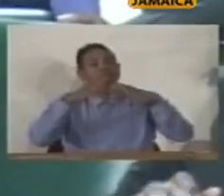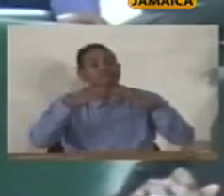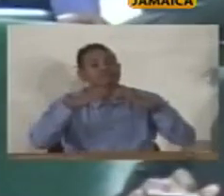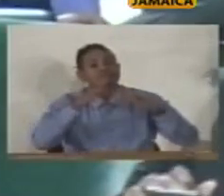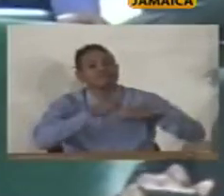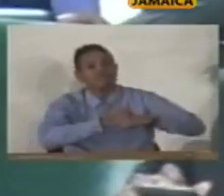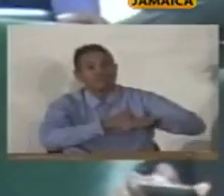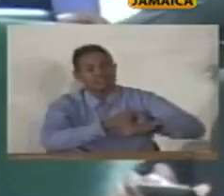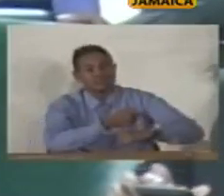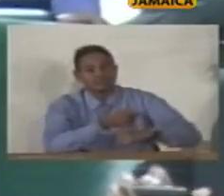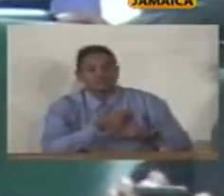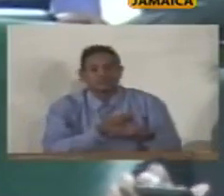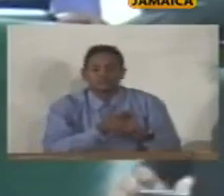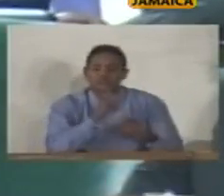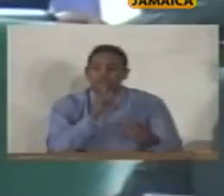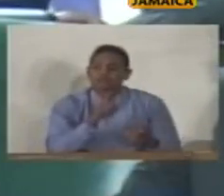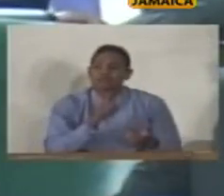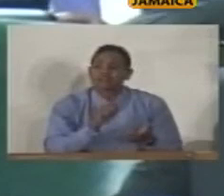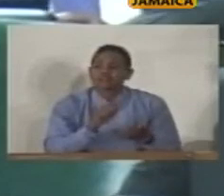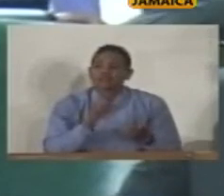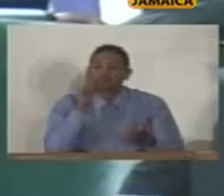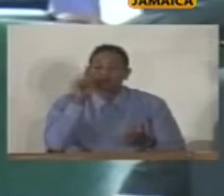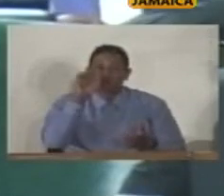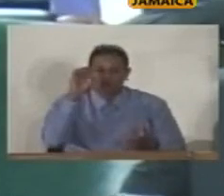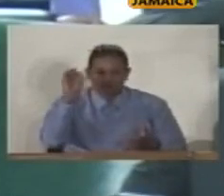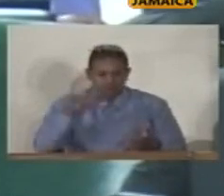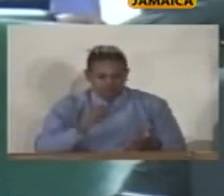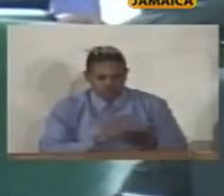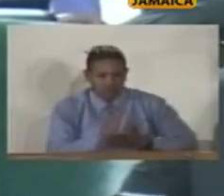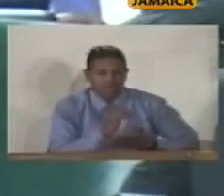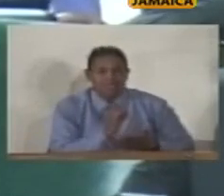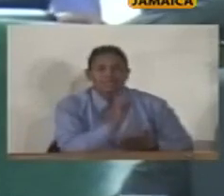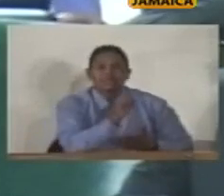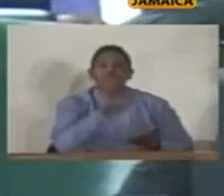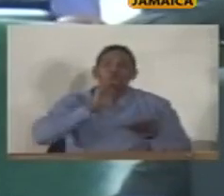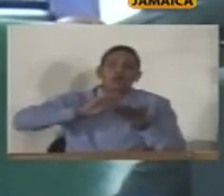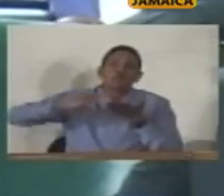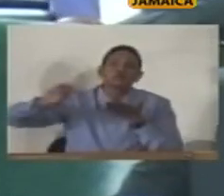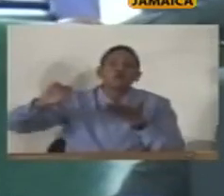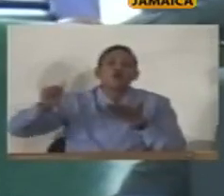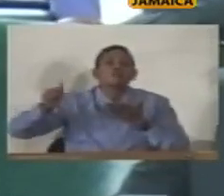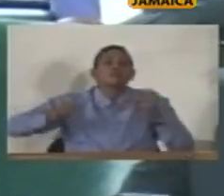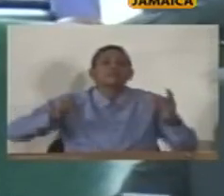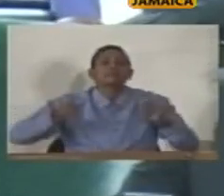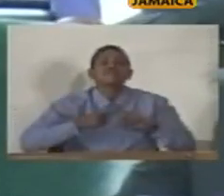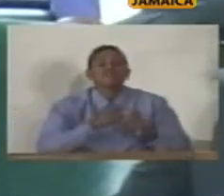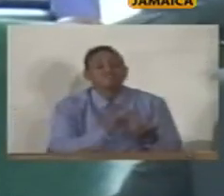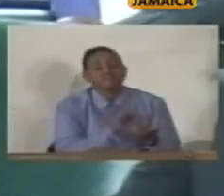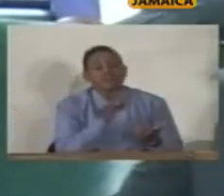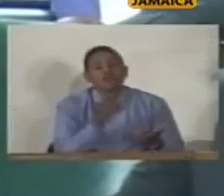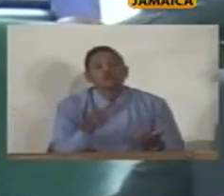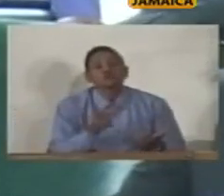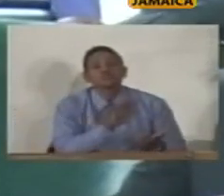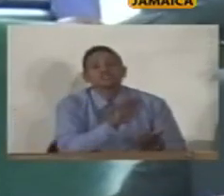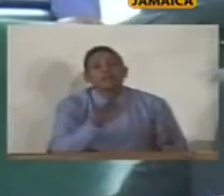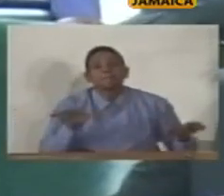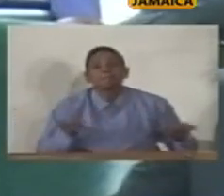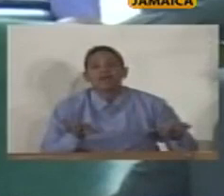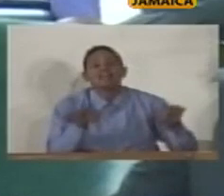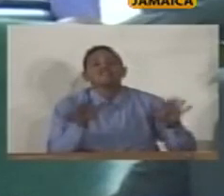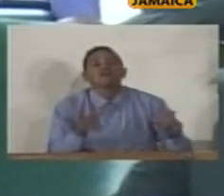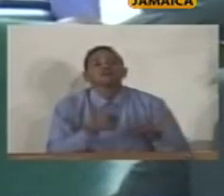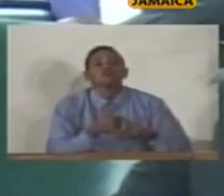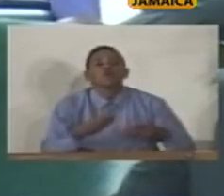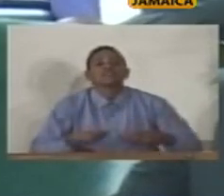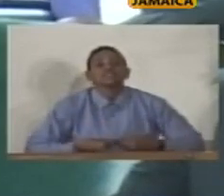The exclusive right granted is to exclude others from using, manufacturing,